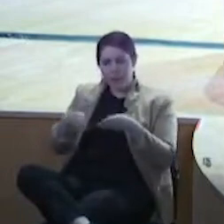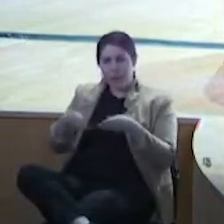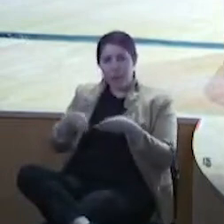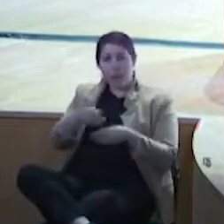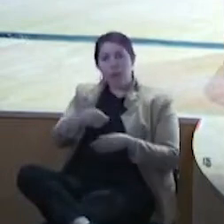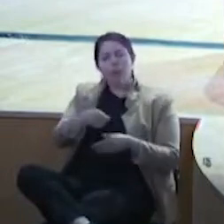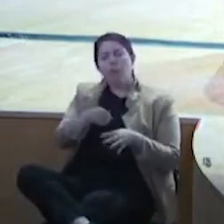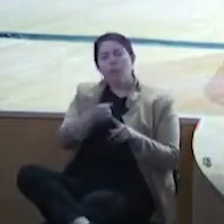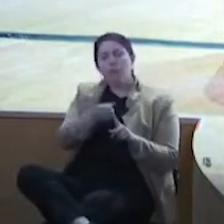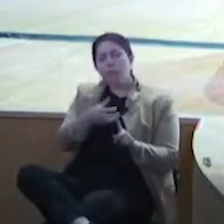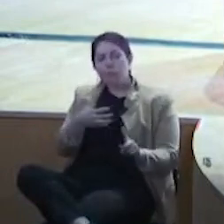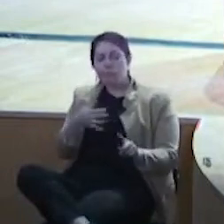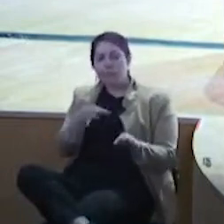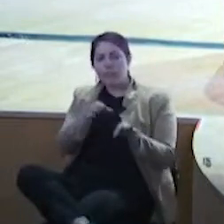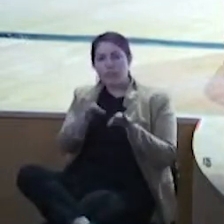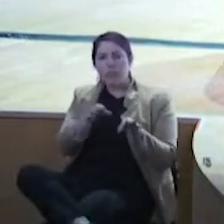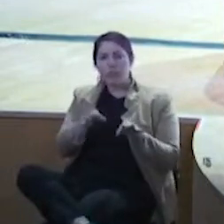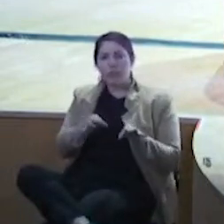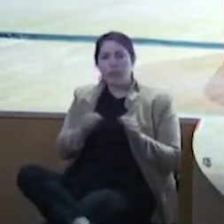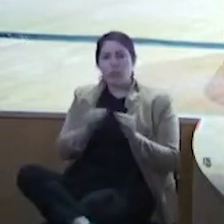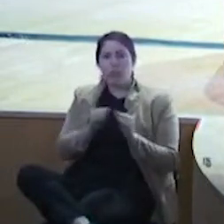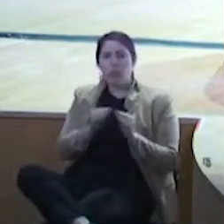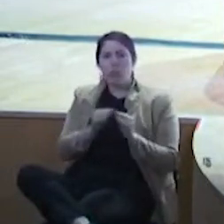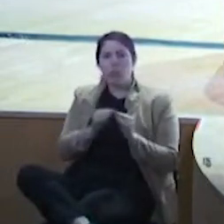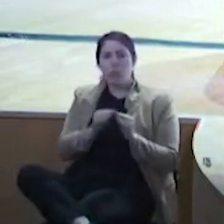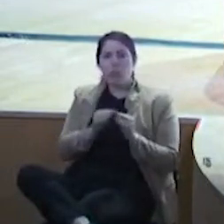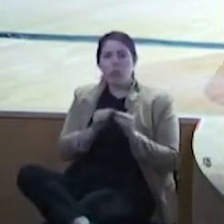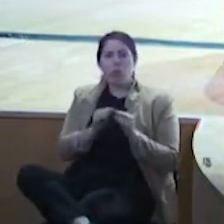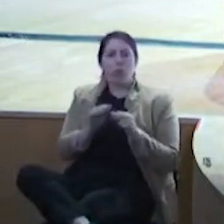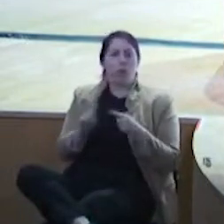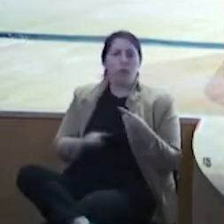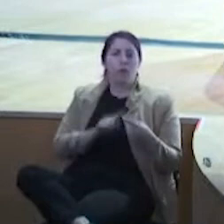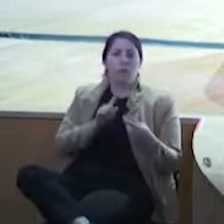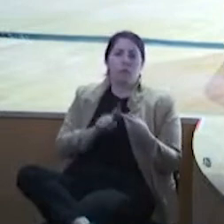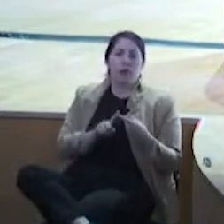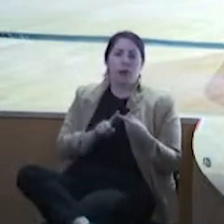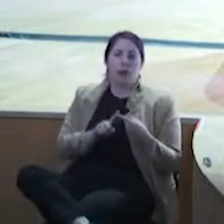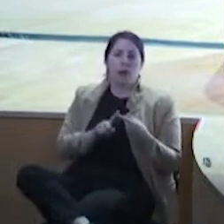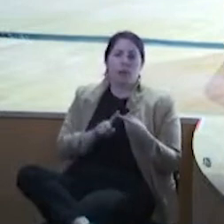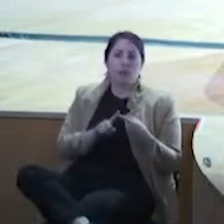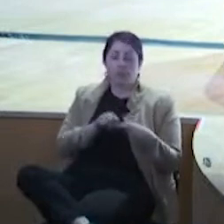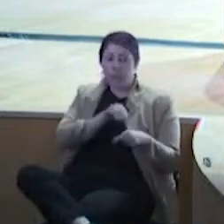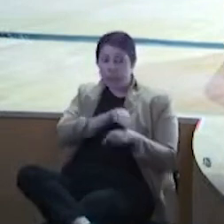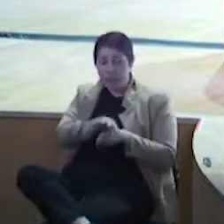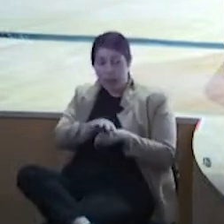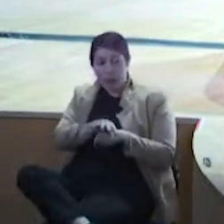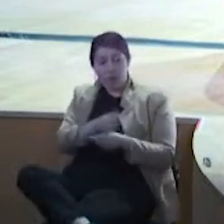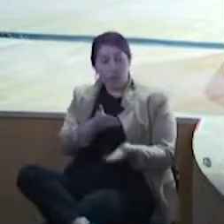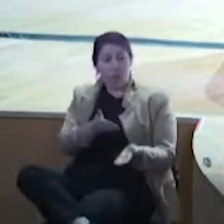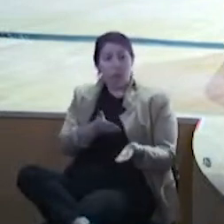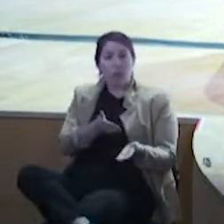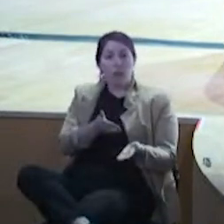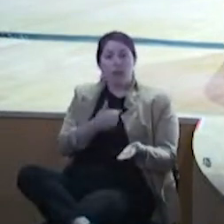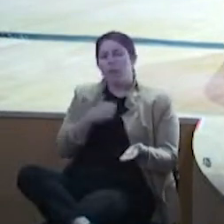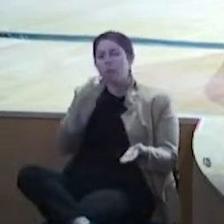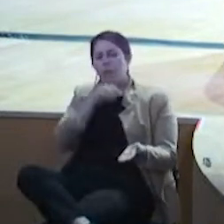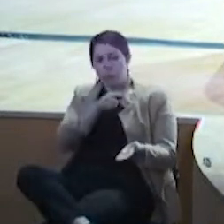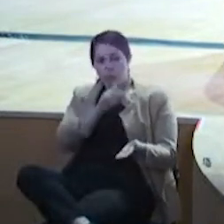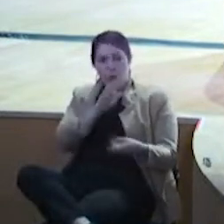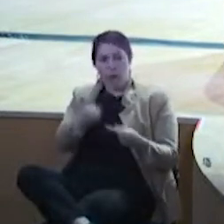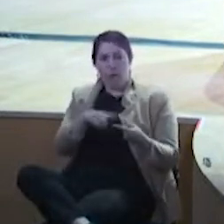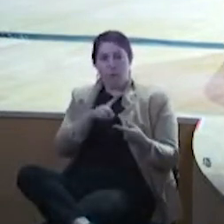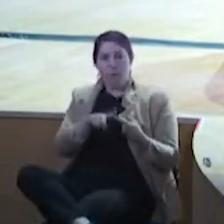be more thorough or give a more thorough explanation of exactly the impact of all that? And I'm assuming you're talking